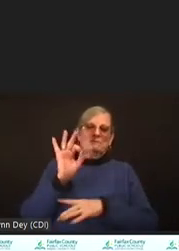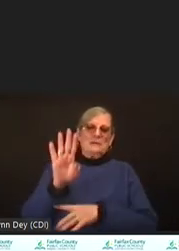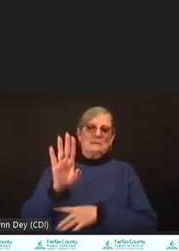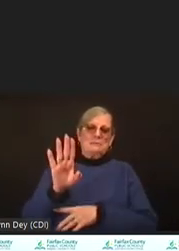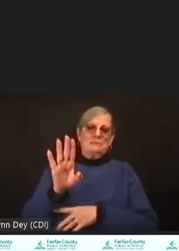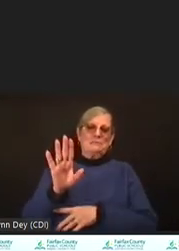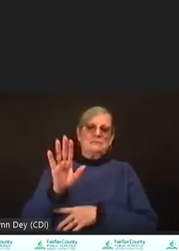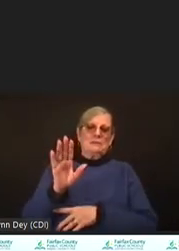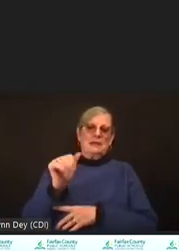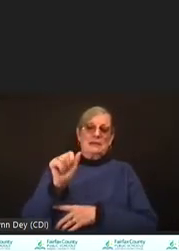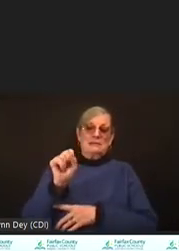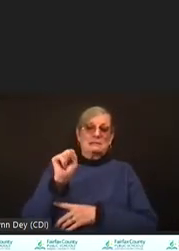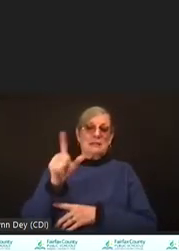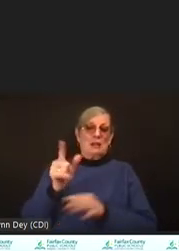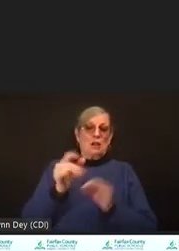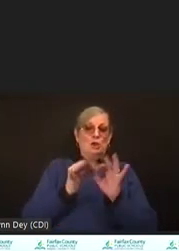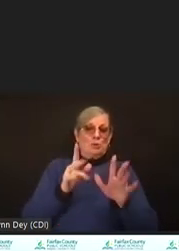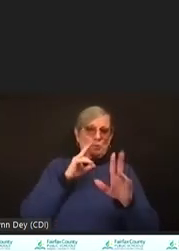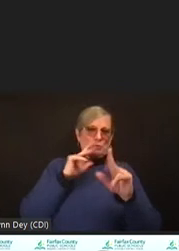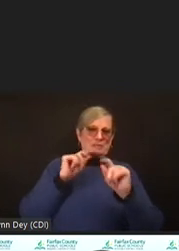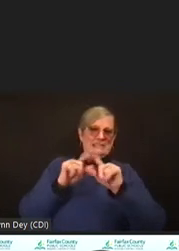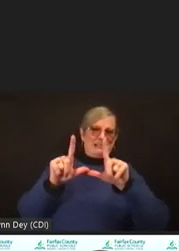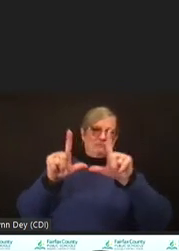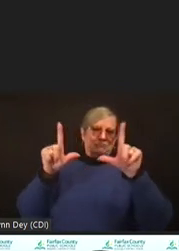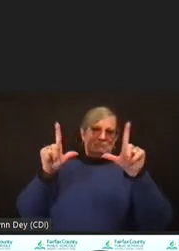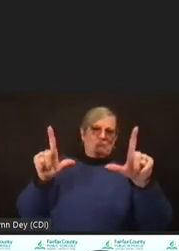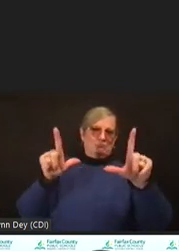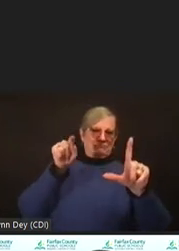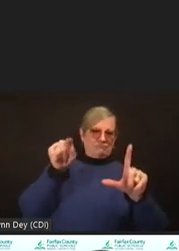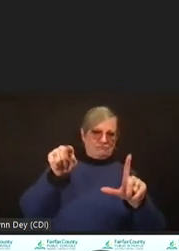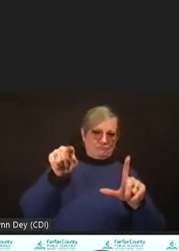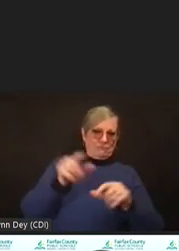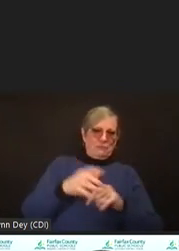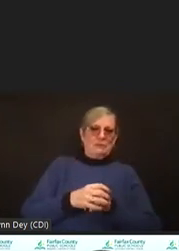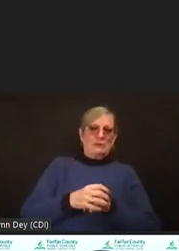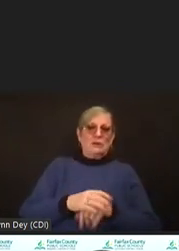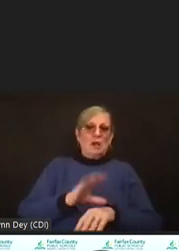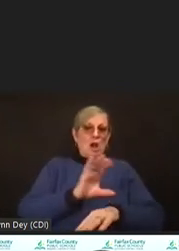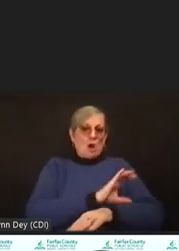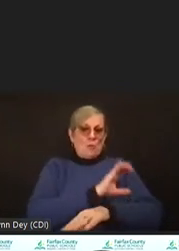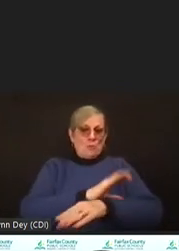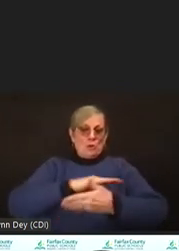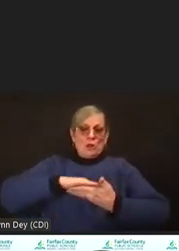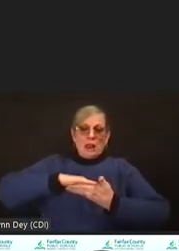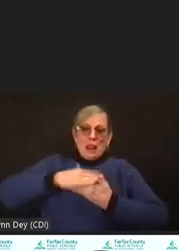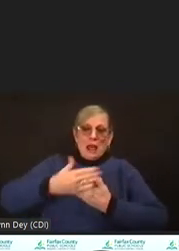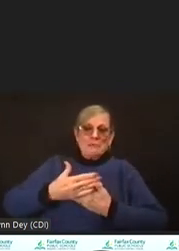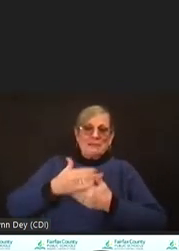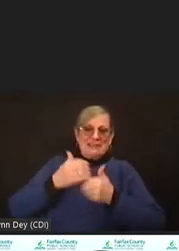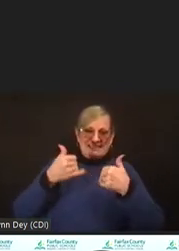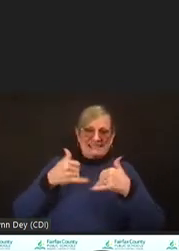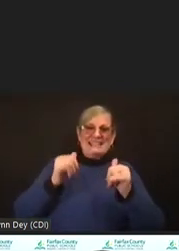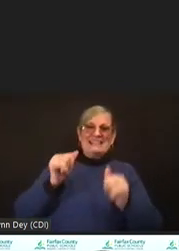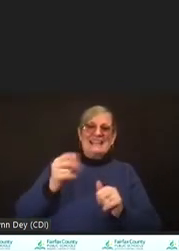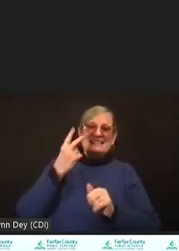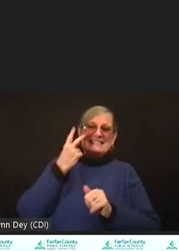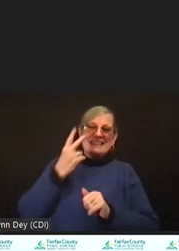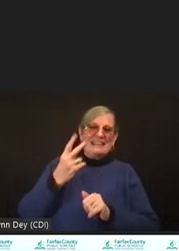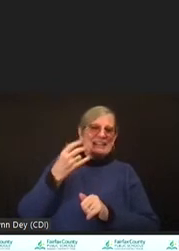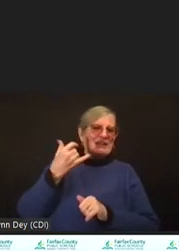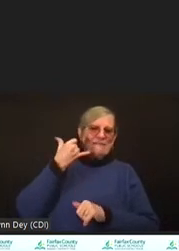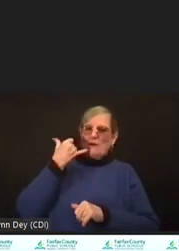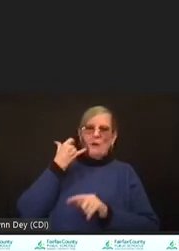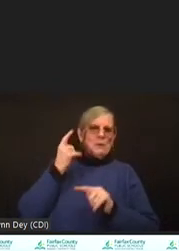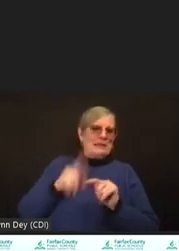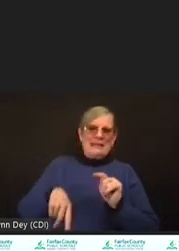pinned to the screen. It will only show on a computer though, not on a mobile device or a tablet. We also have Arabic, Korean,